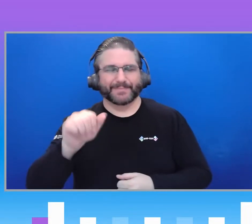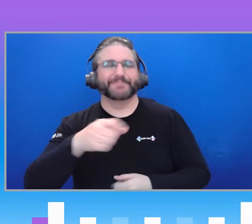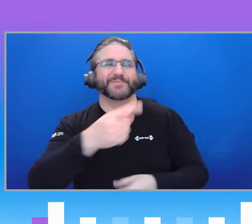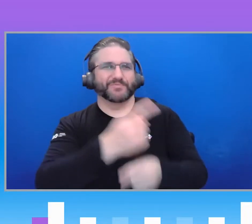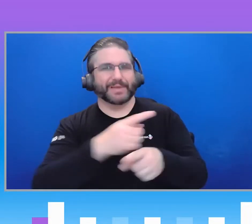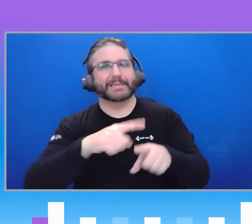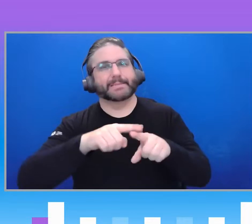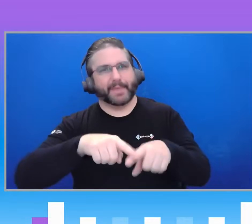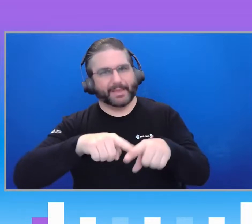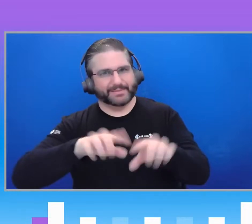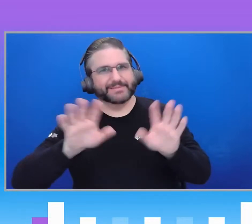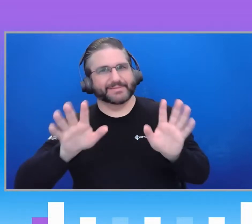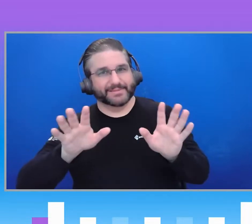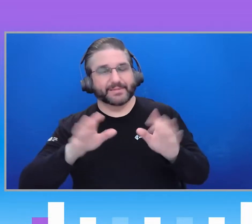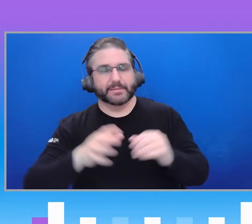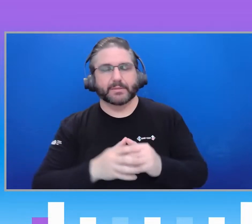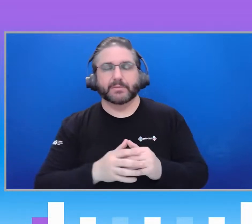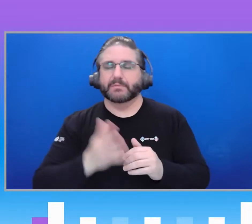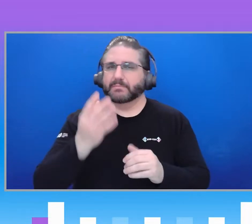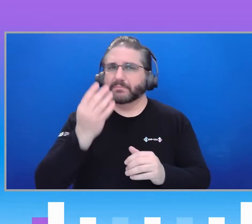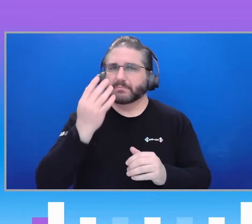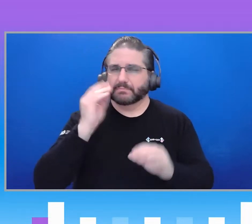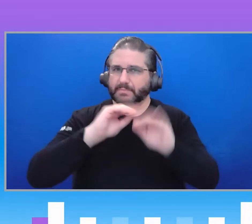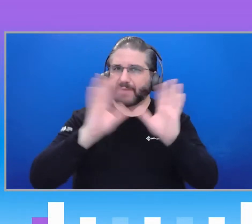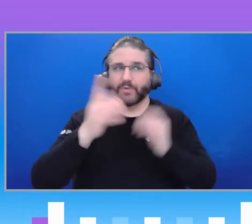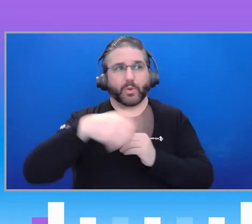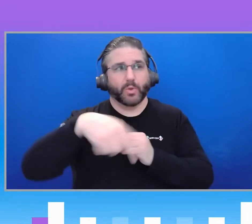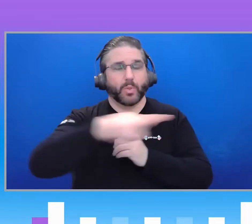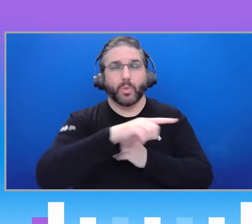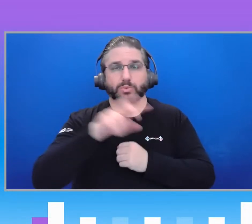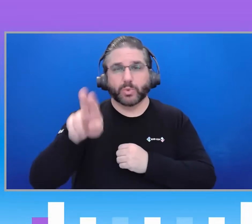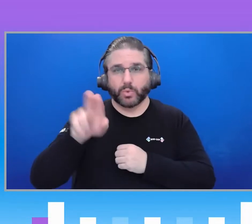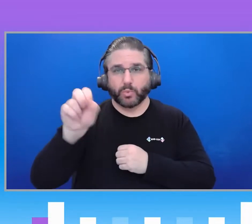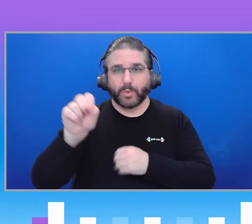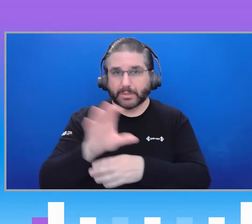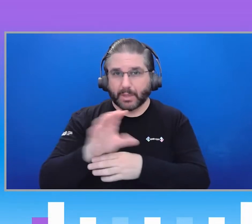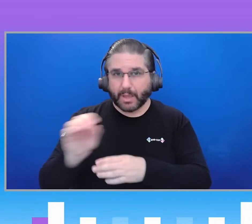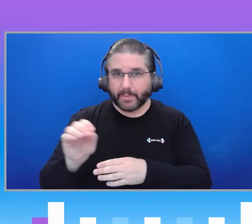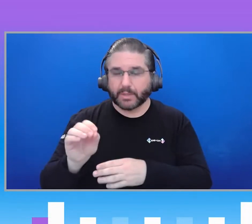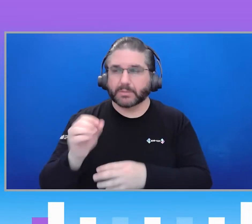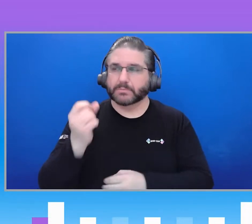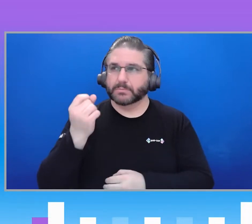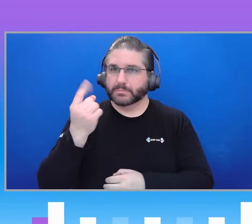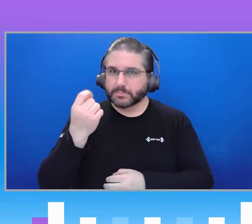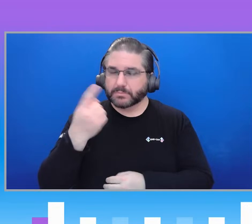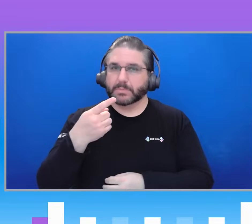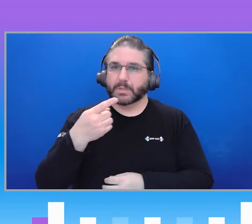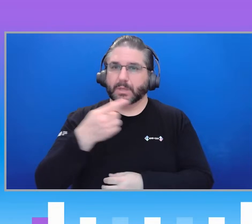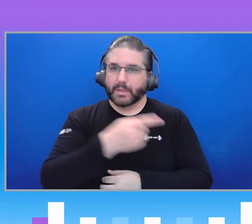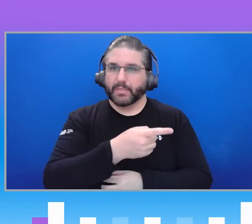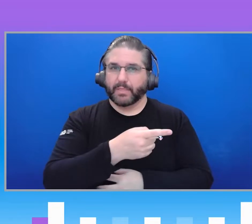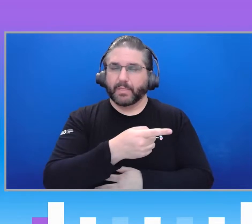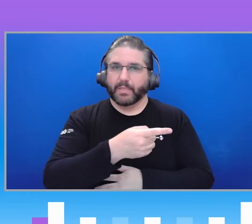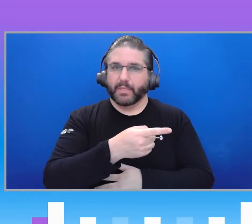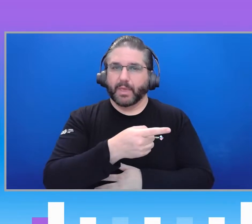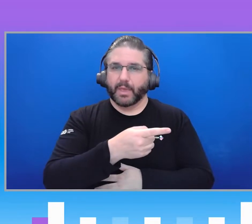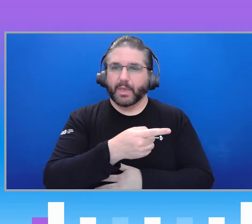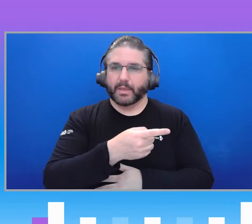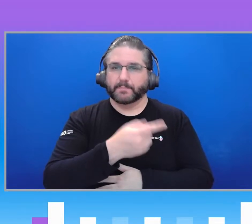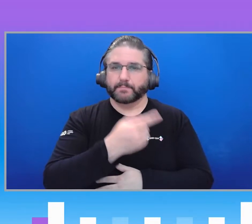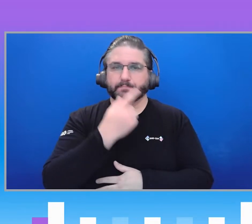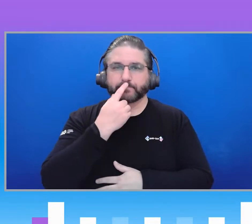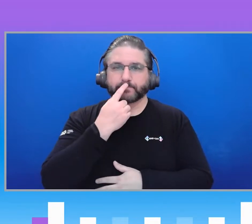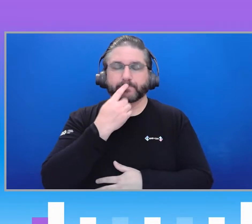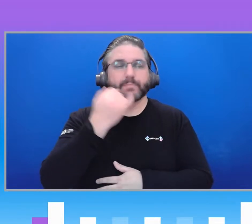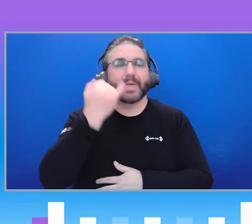those companies from the US or wherever they are coming from, the moment that they place products in